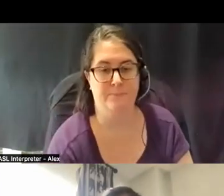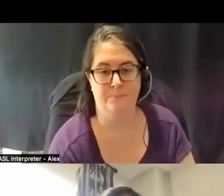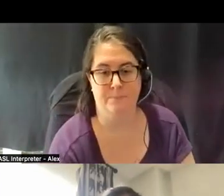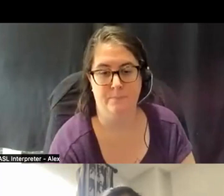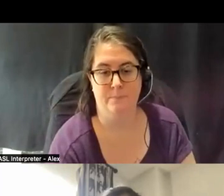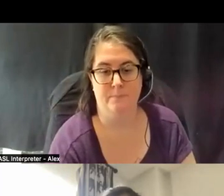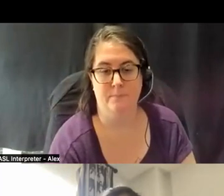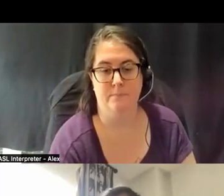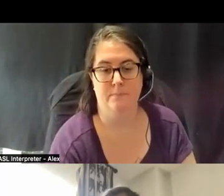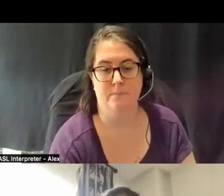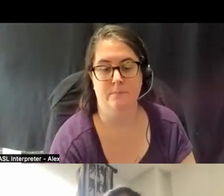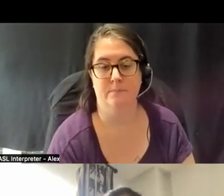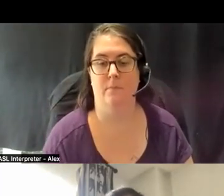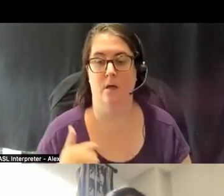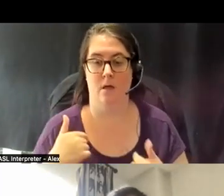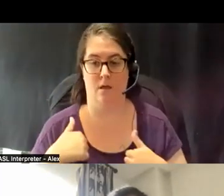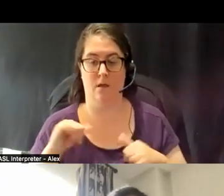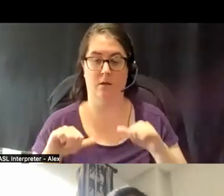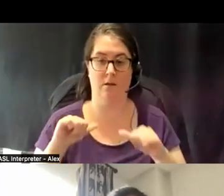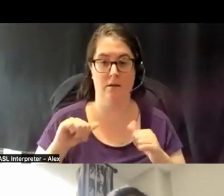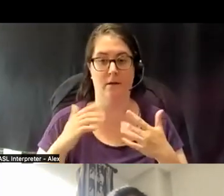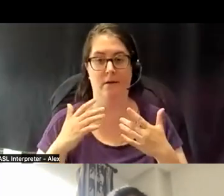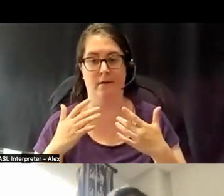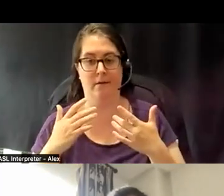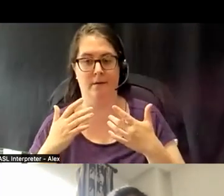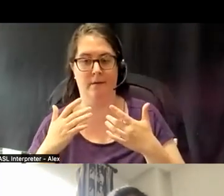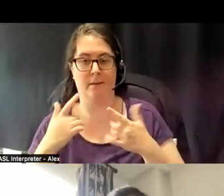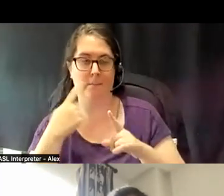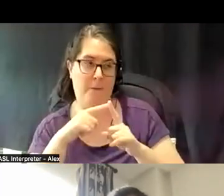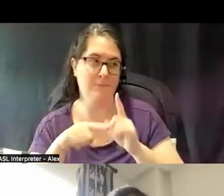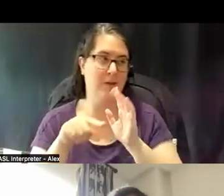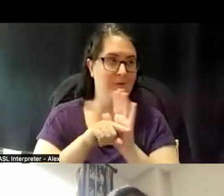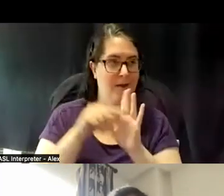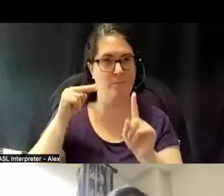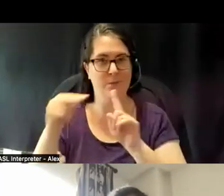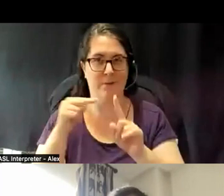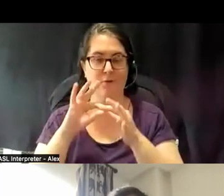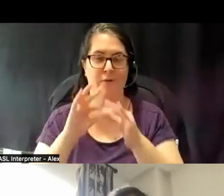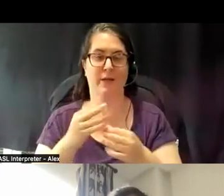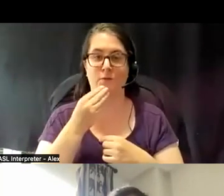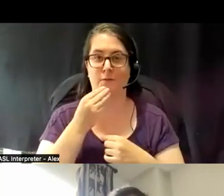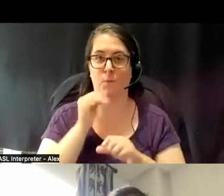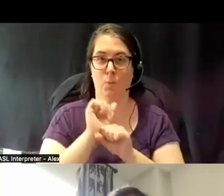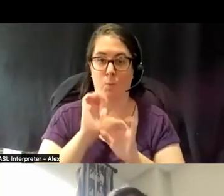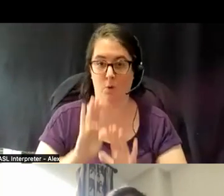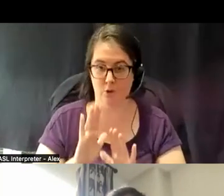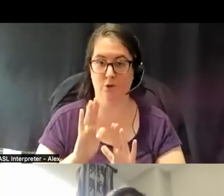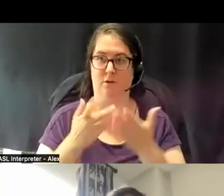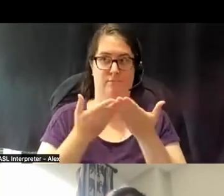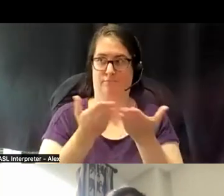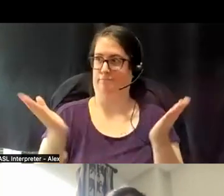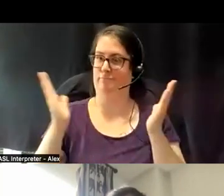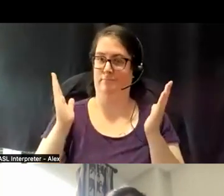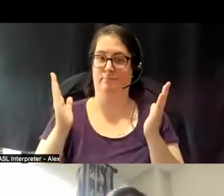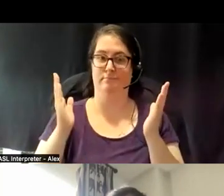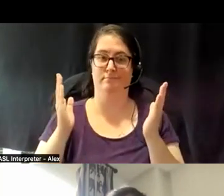between optimistic and pessimistic about our ability to revalue the knowledge and labor of food workers of all kinds, be they